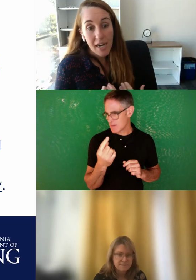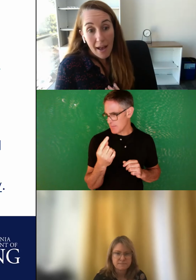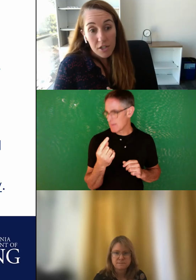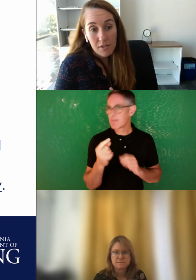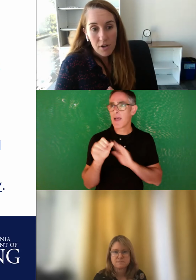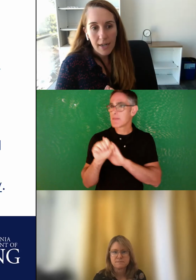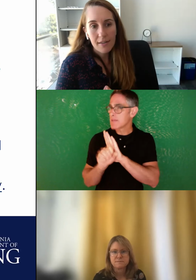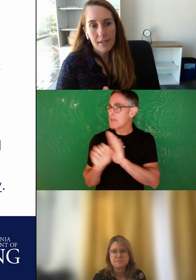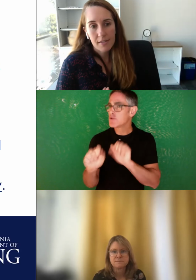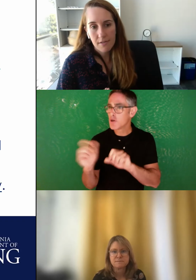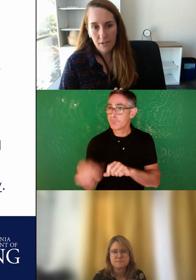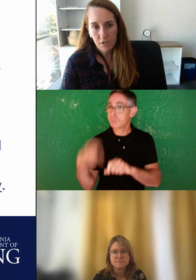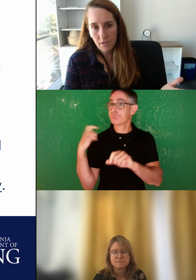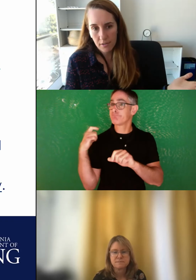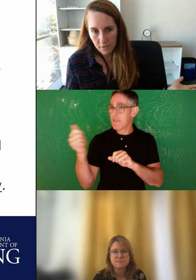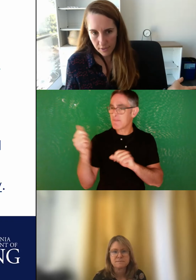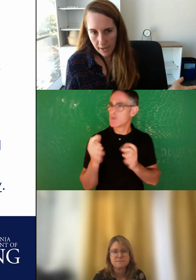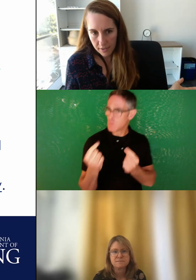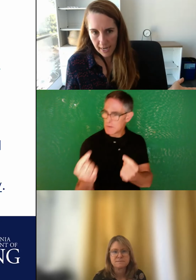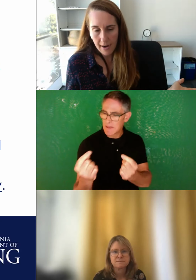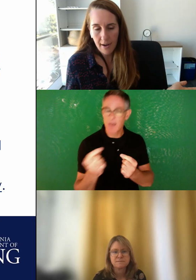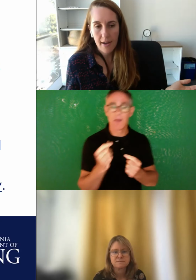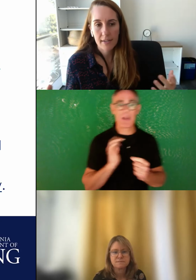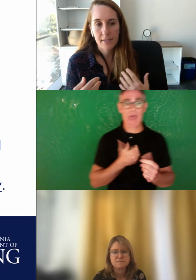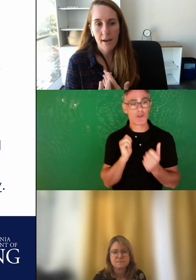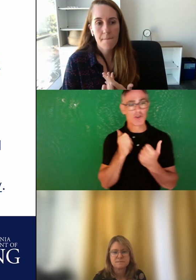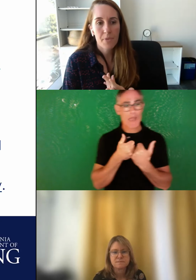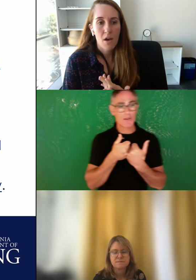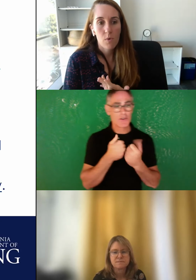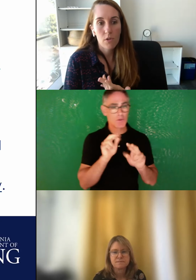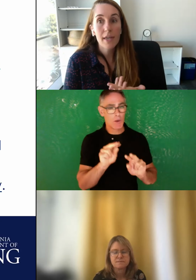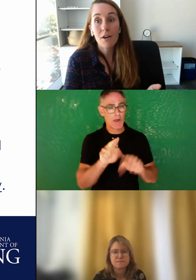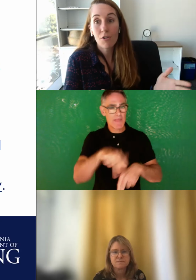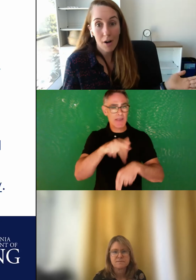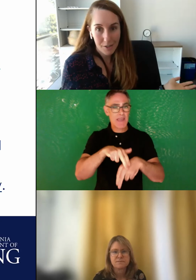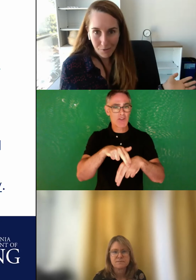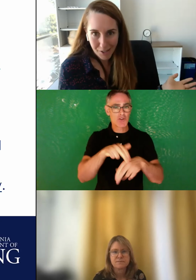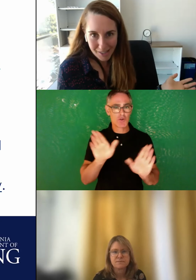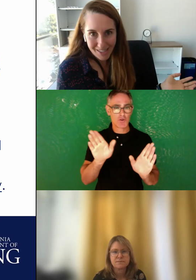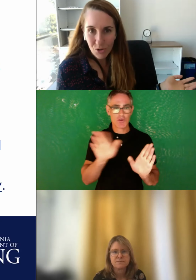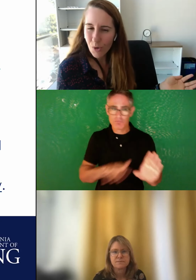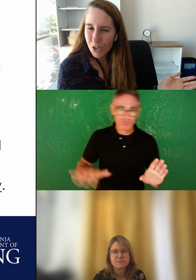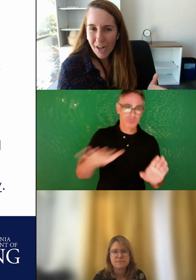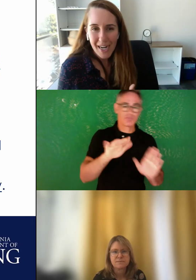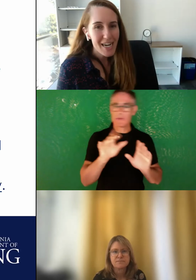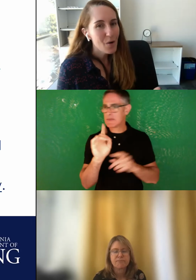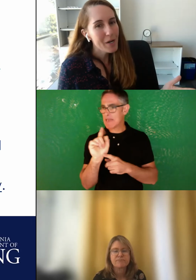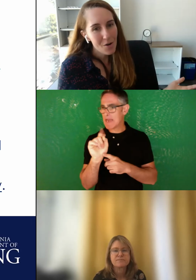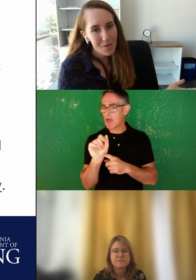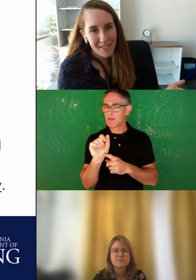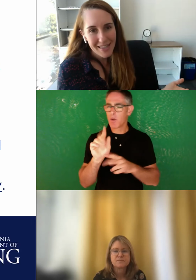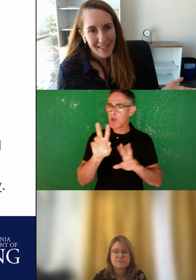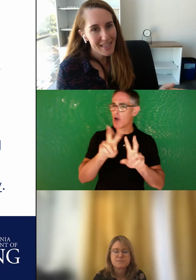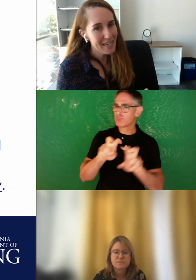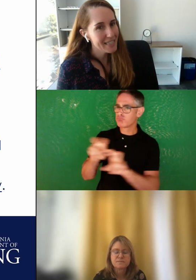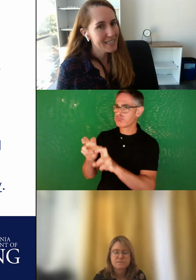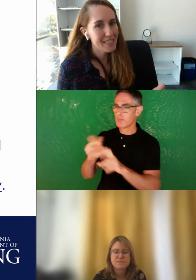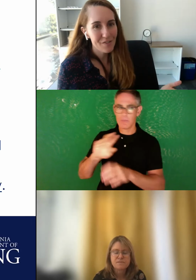Our challenge in looking at this national scale data is we're looking across all the states. So we know